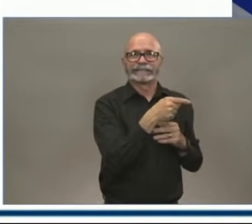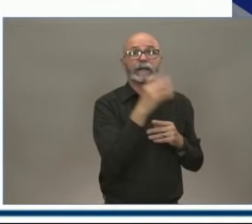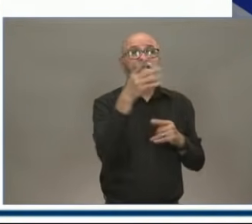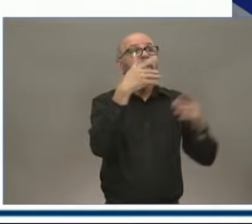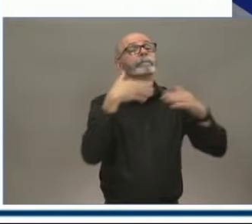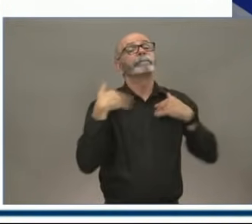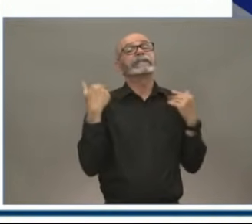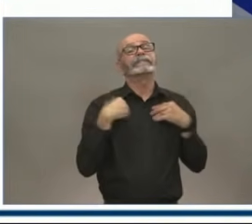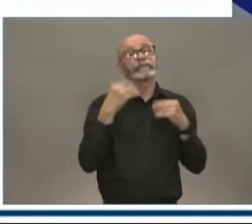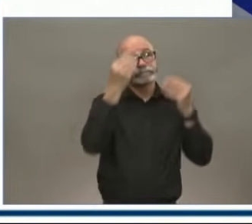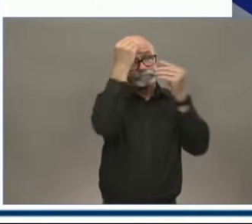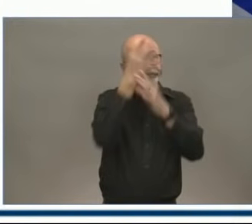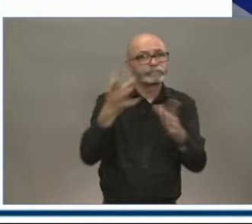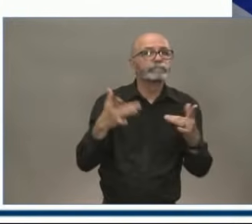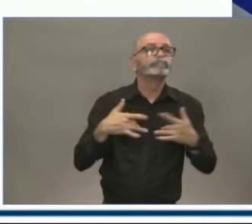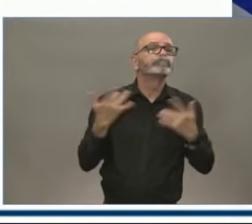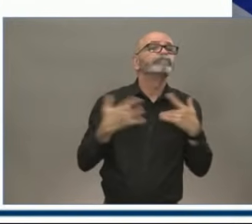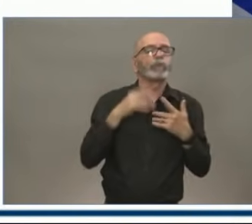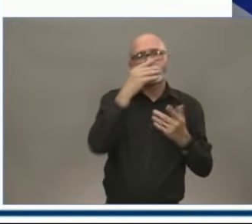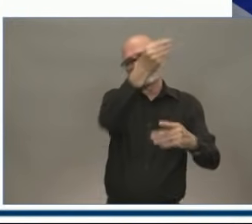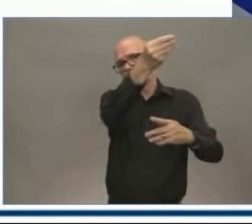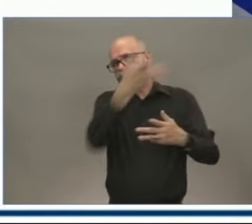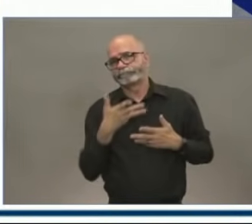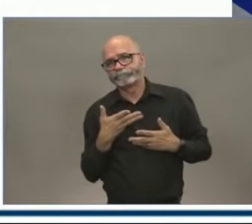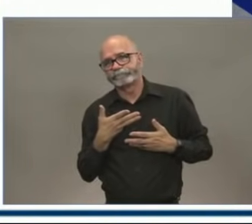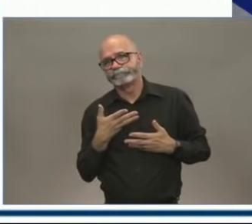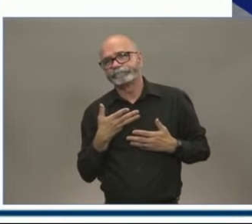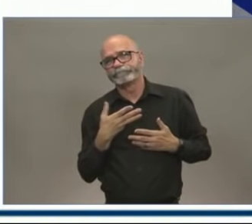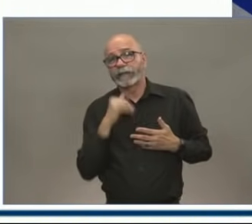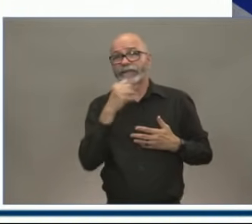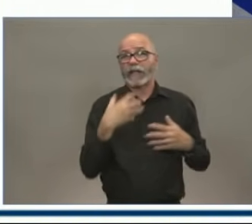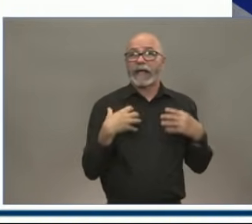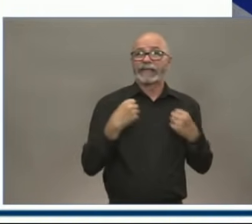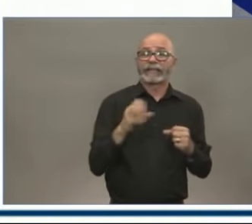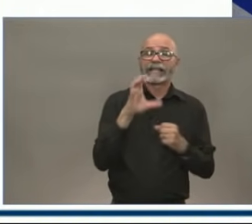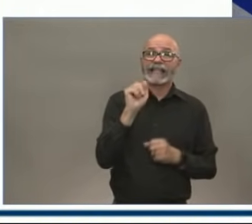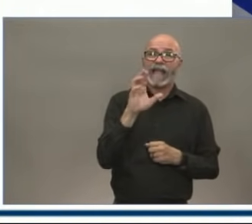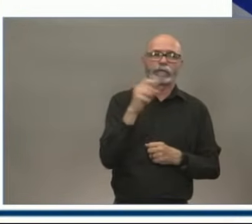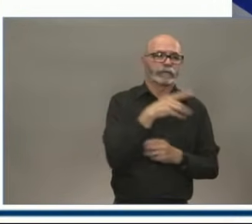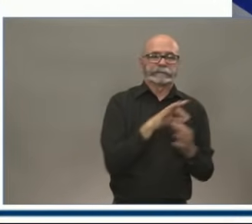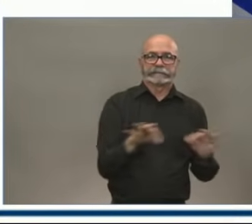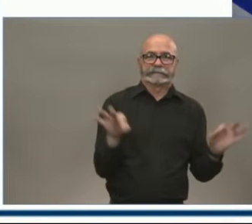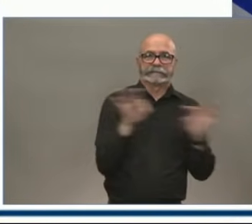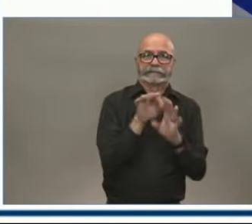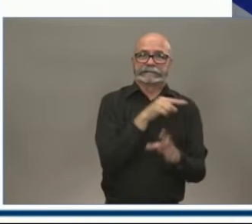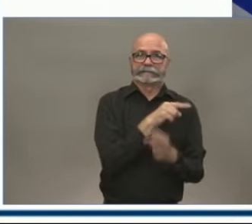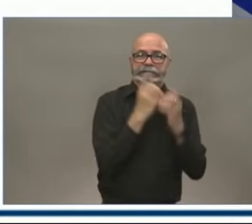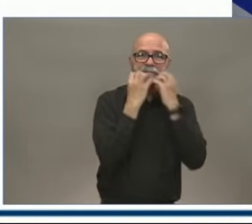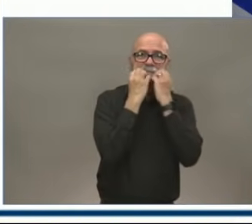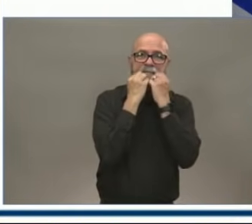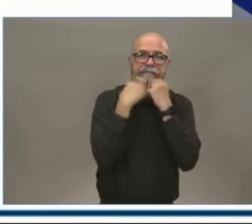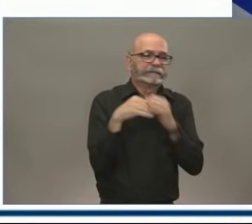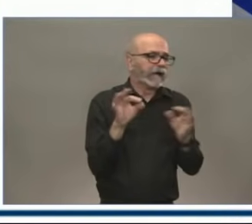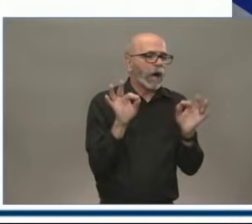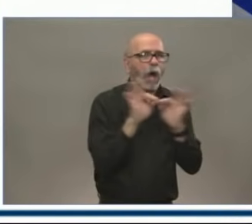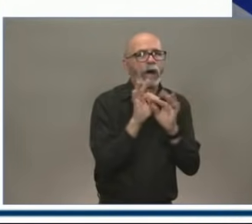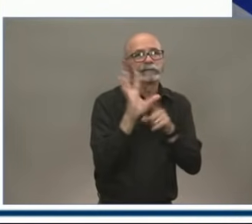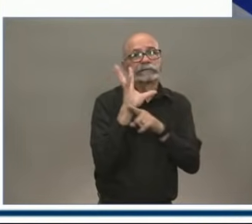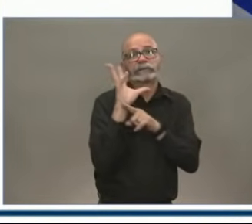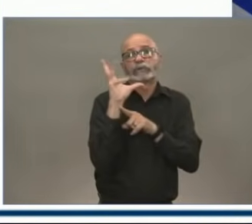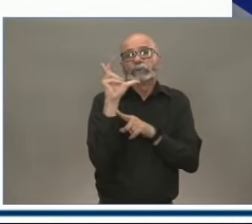weeks related to healthcare. There was a cost associated with shutting down, for example, some of